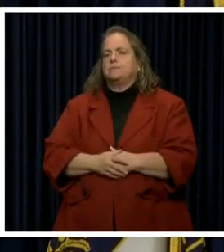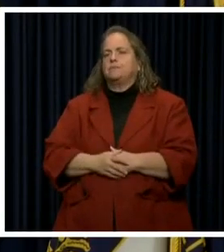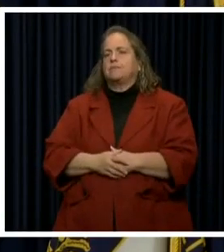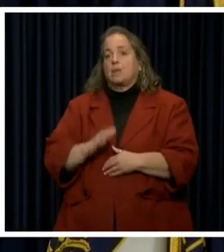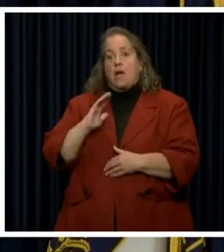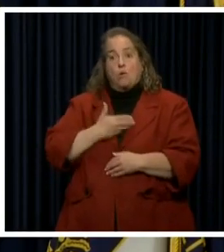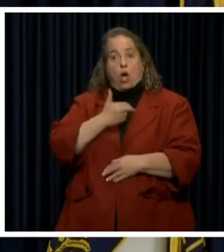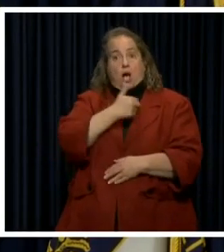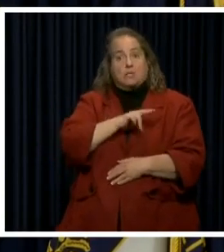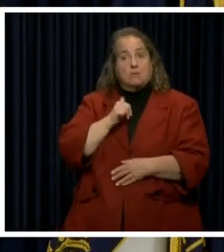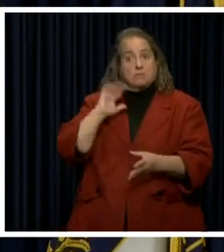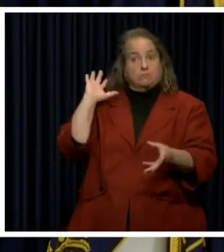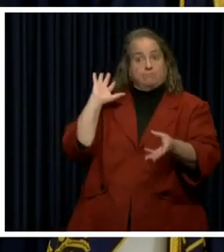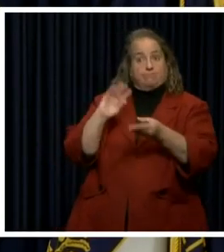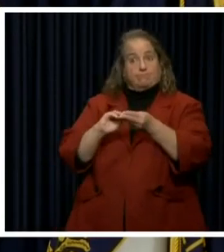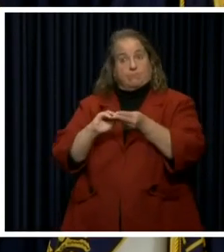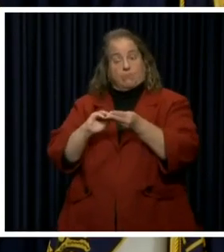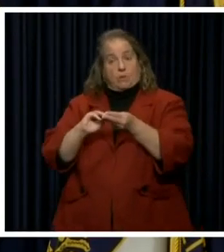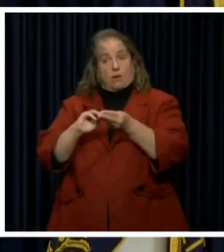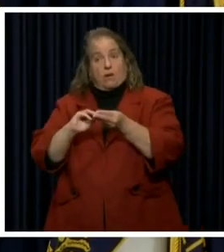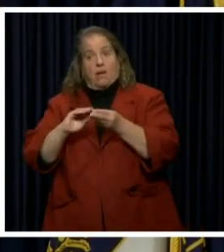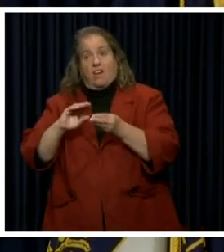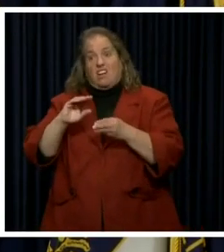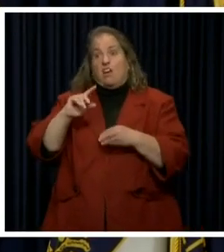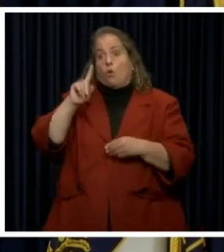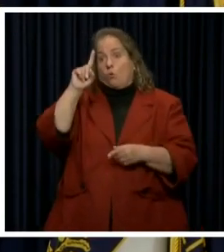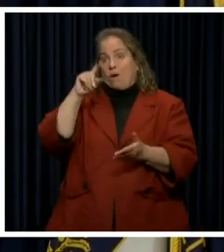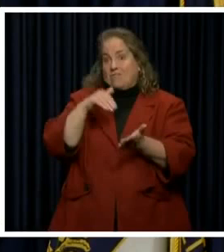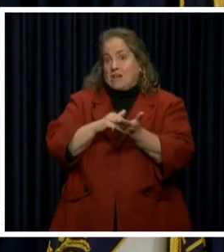Our hospitalizations total ever